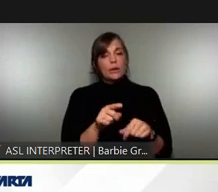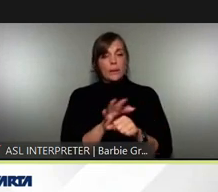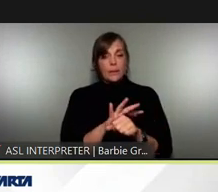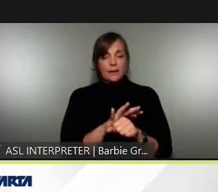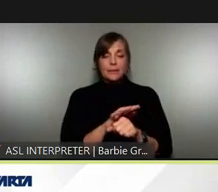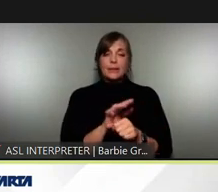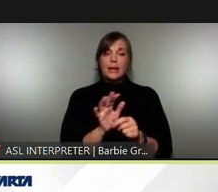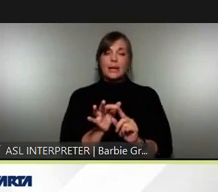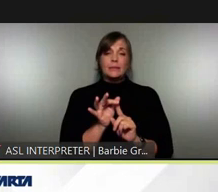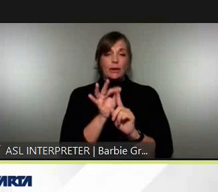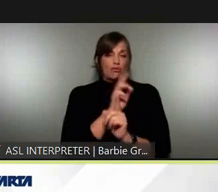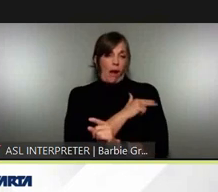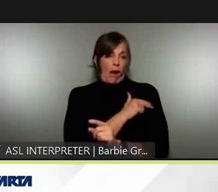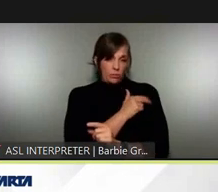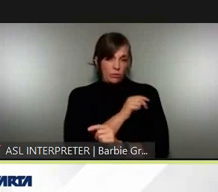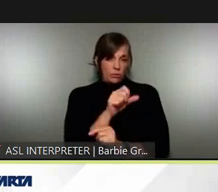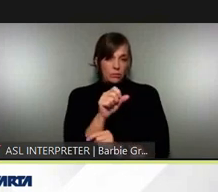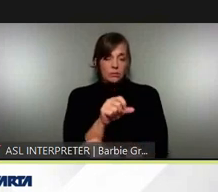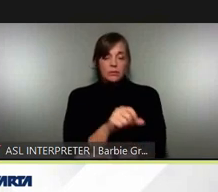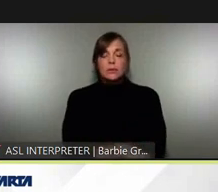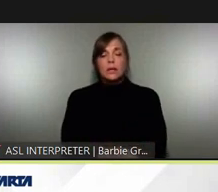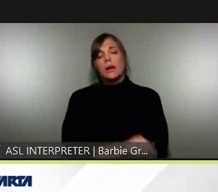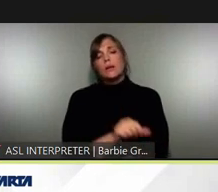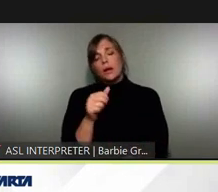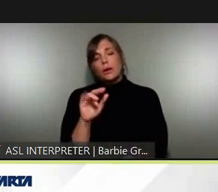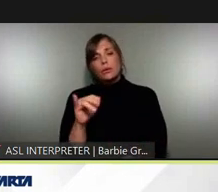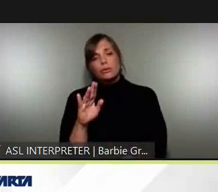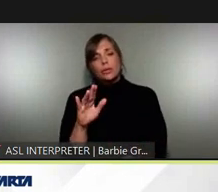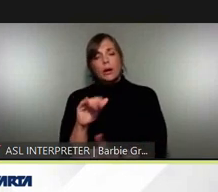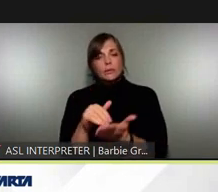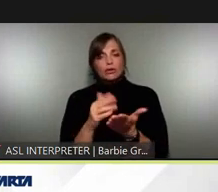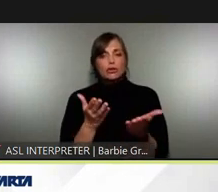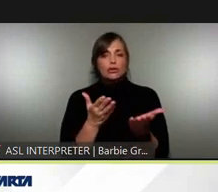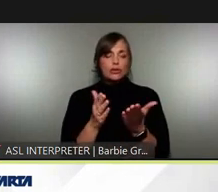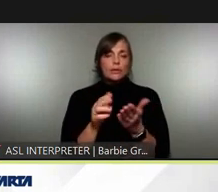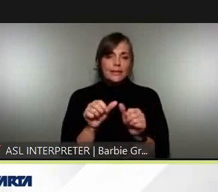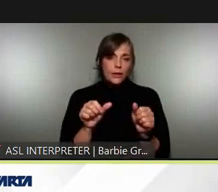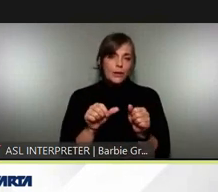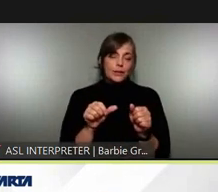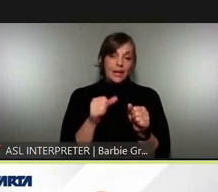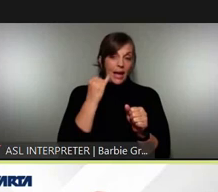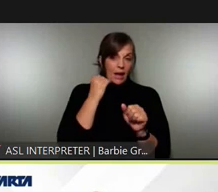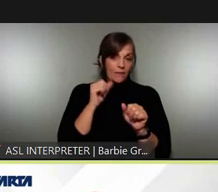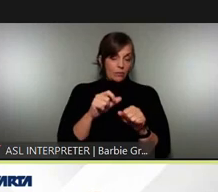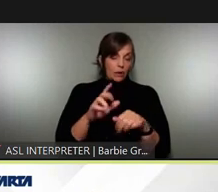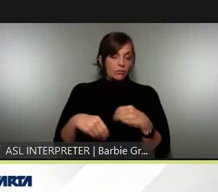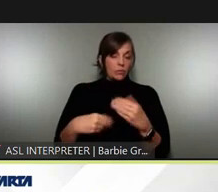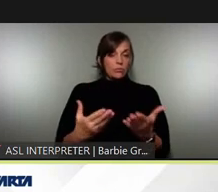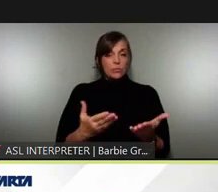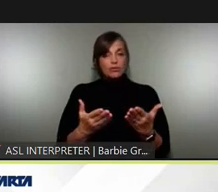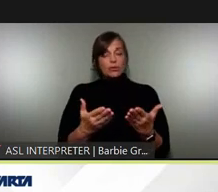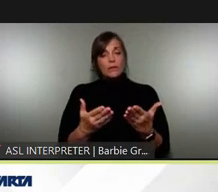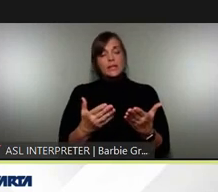about hospitals, but there are other job centers and service areas that, you know, if it's possible to serve